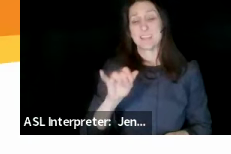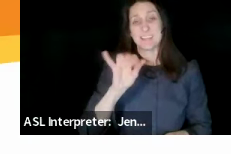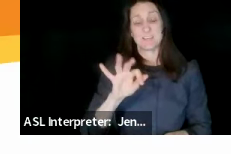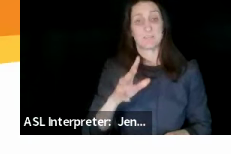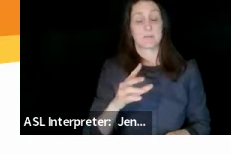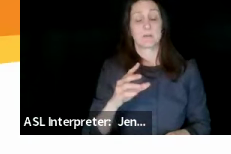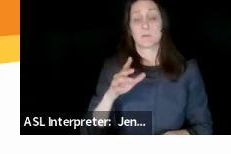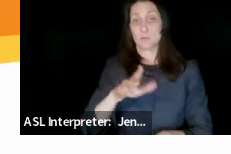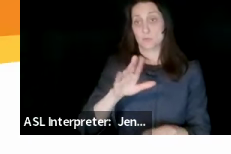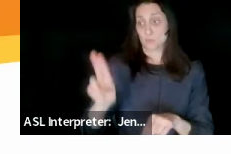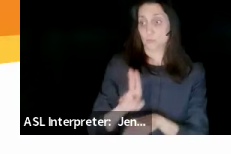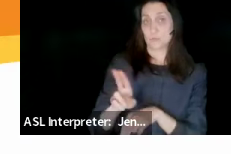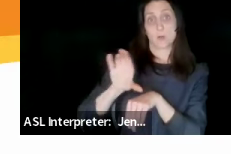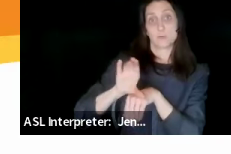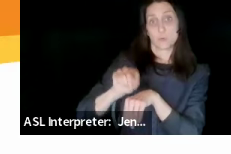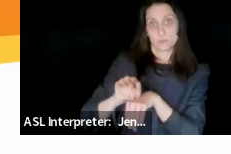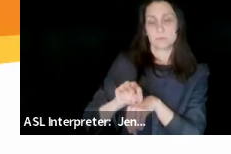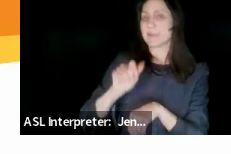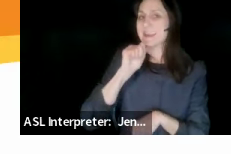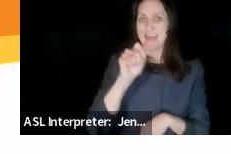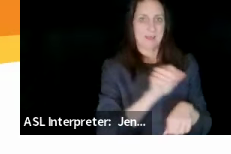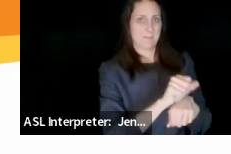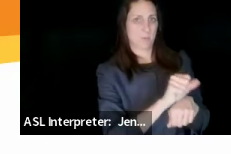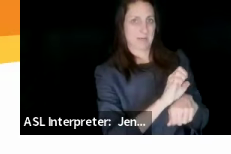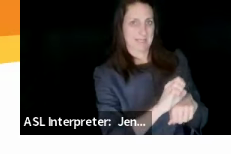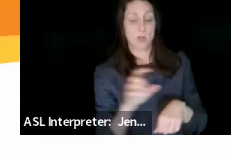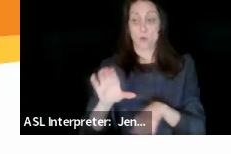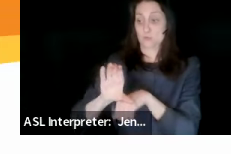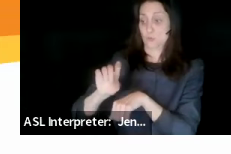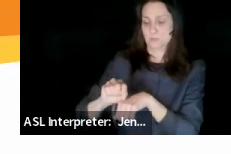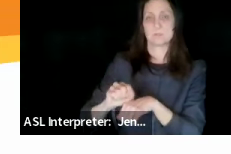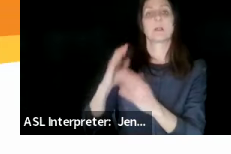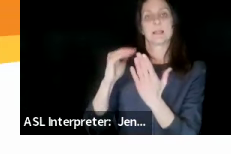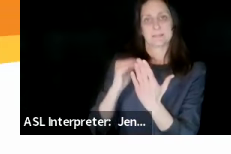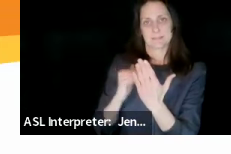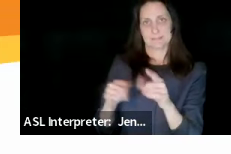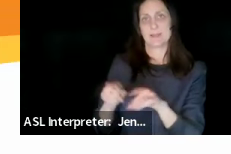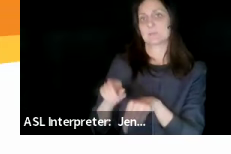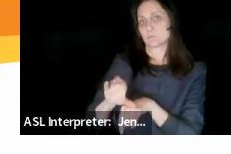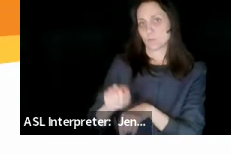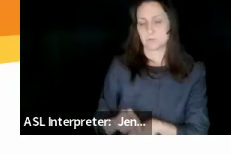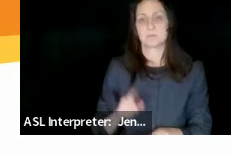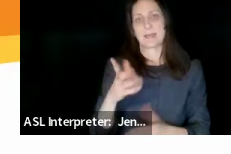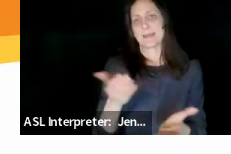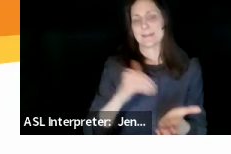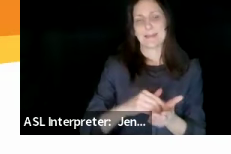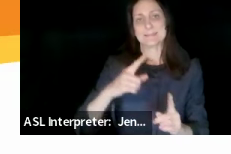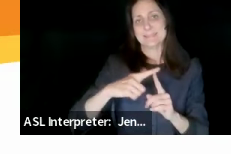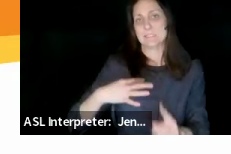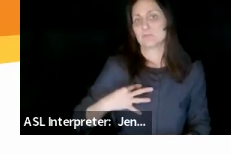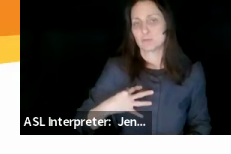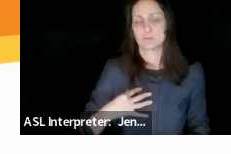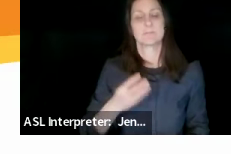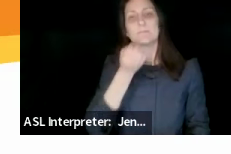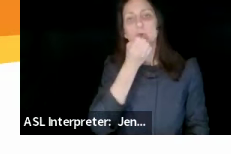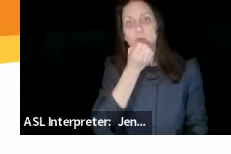the organization, just put them down as consultant. And like I mentioned before, the t-shirts and the food and